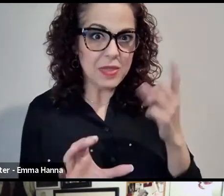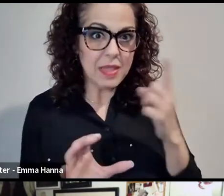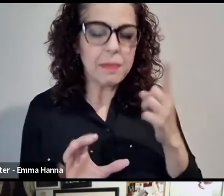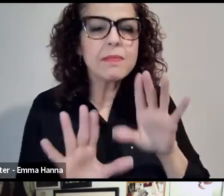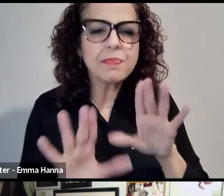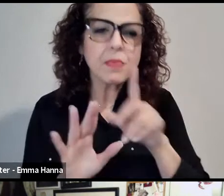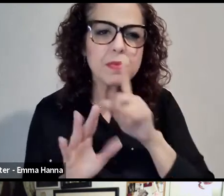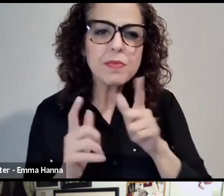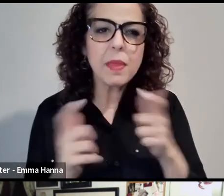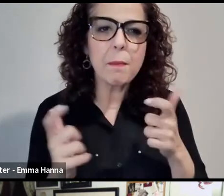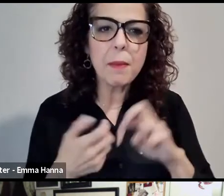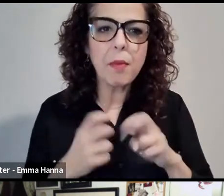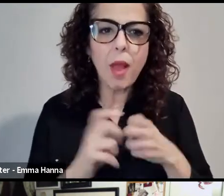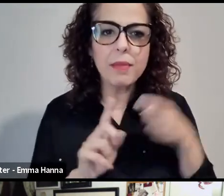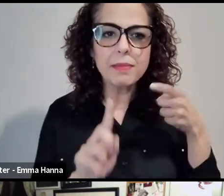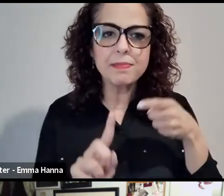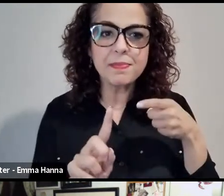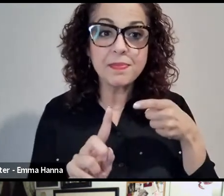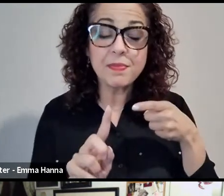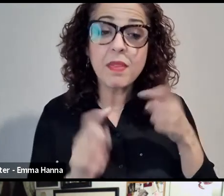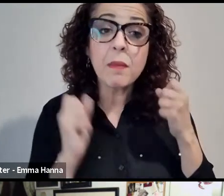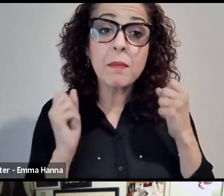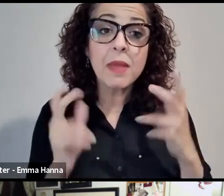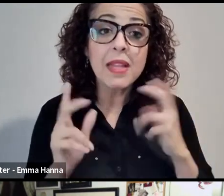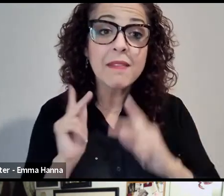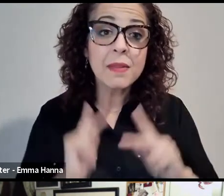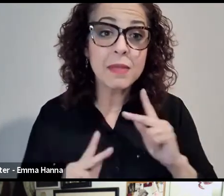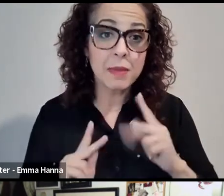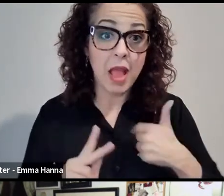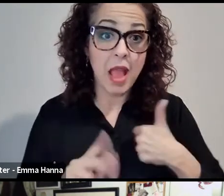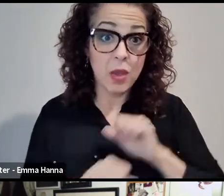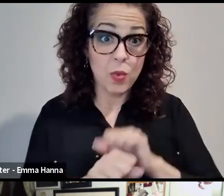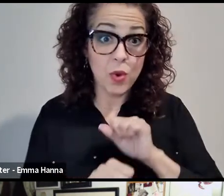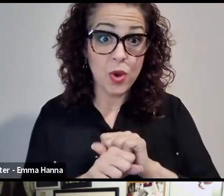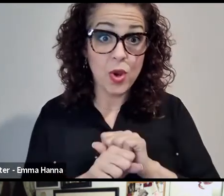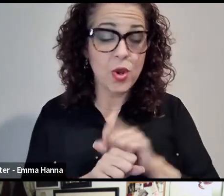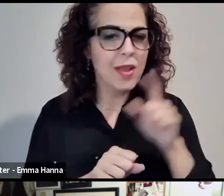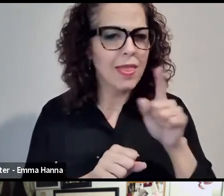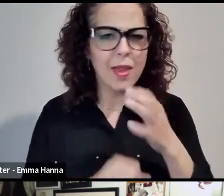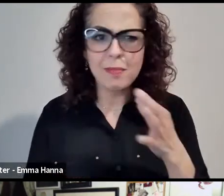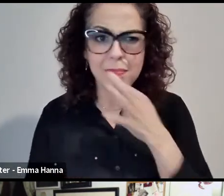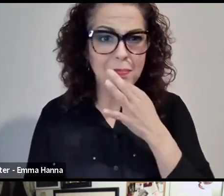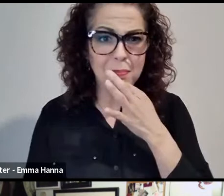really has been that a lot of the people I work with are masters,